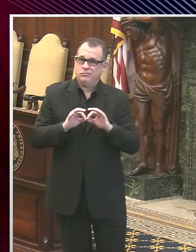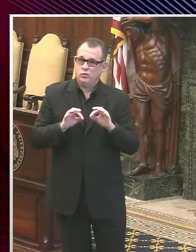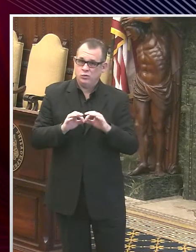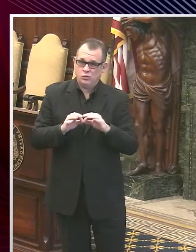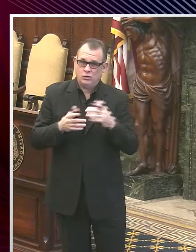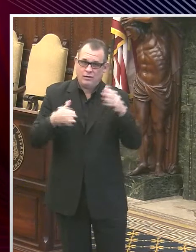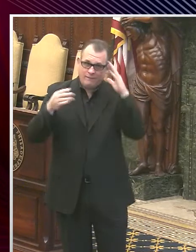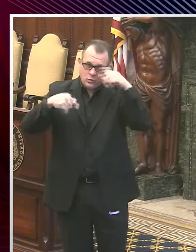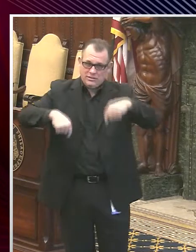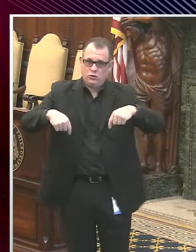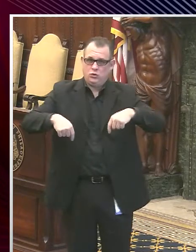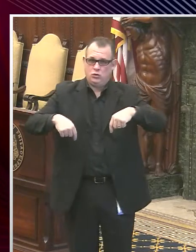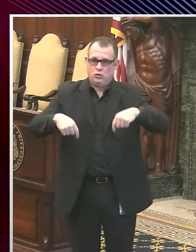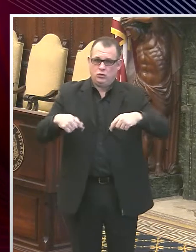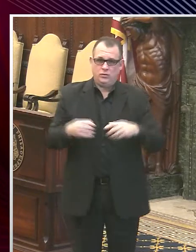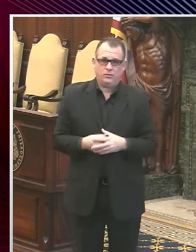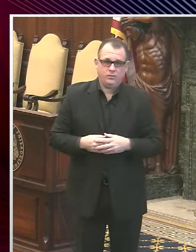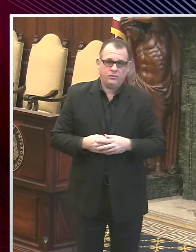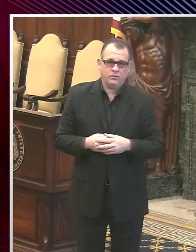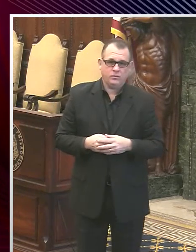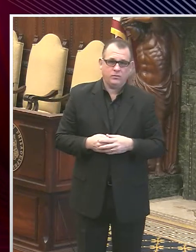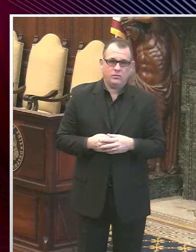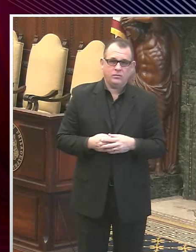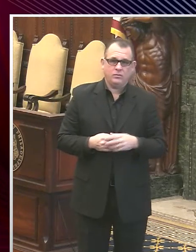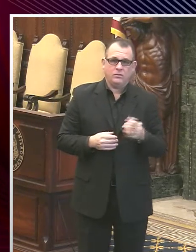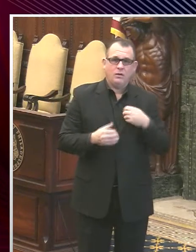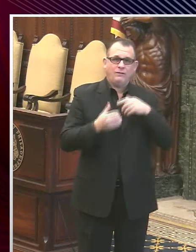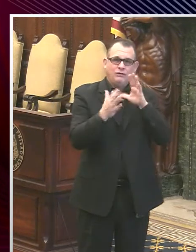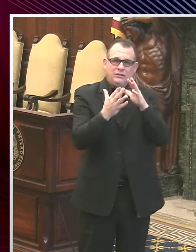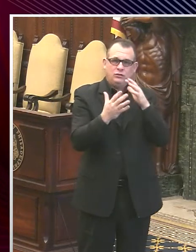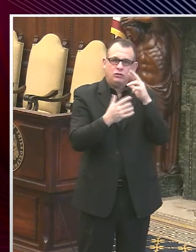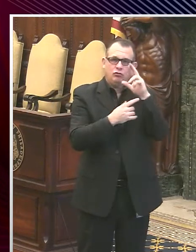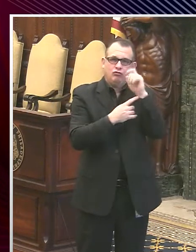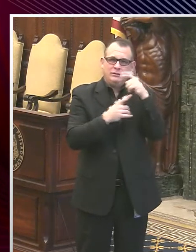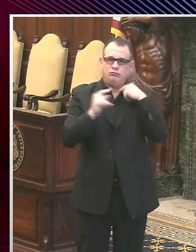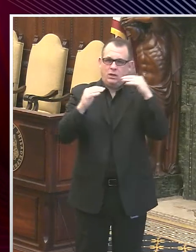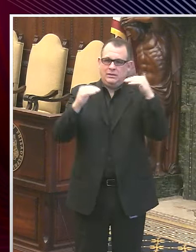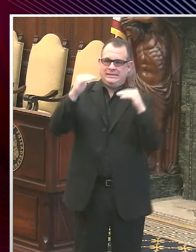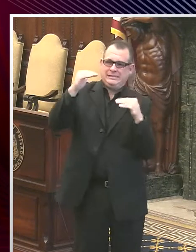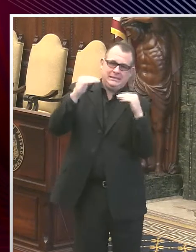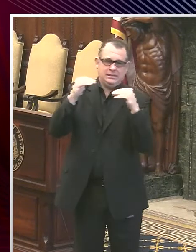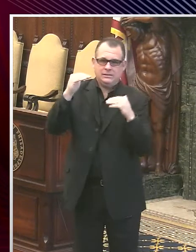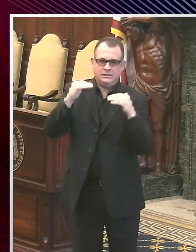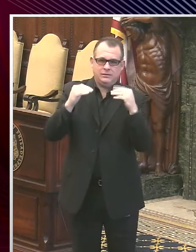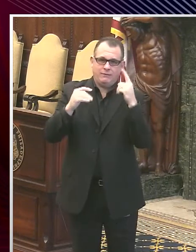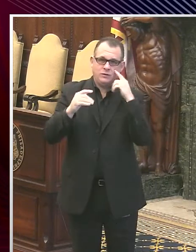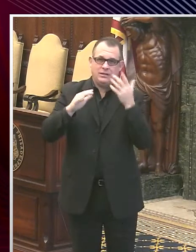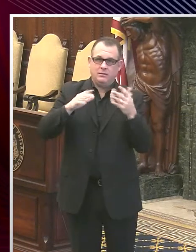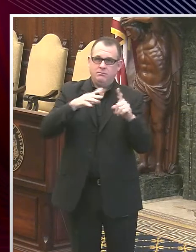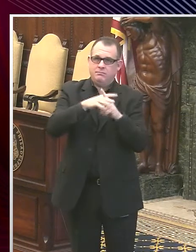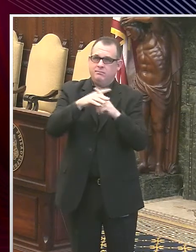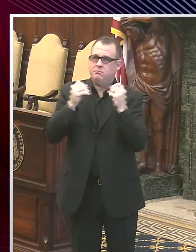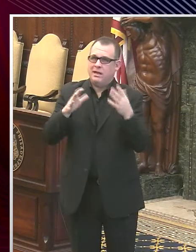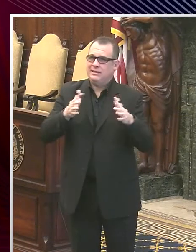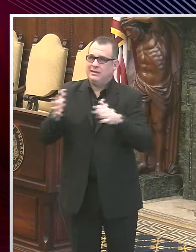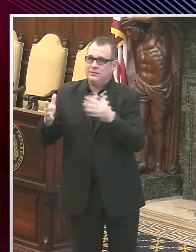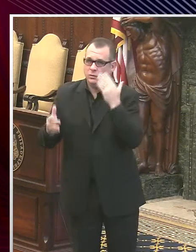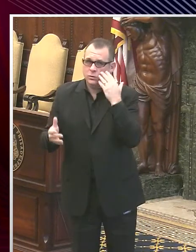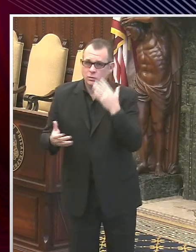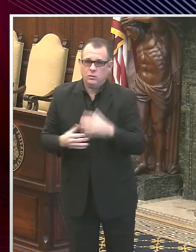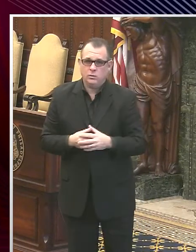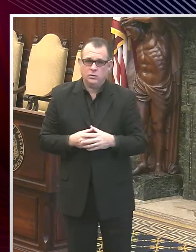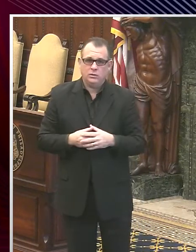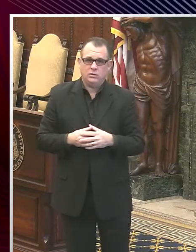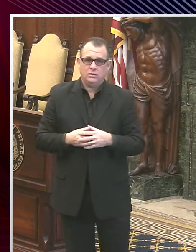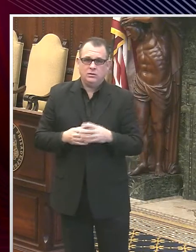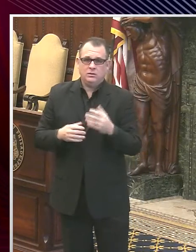factor here. And this is one way for us to address the racial disparity in COVID mortality here in Philadelphia. Now, within